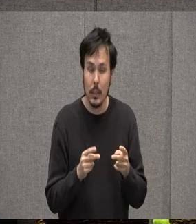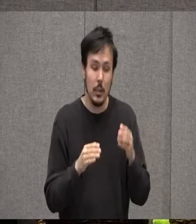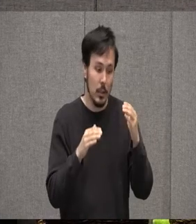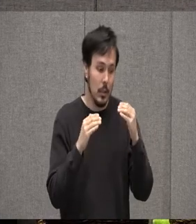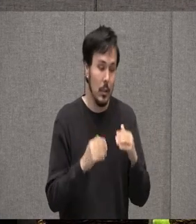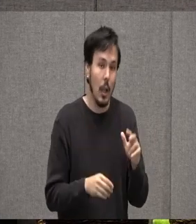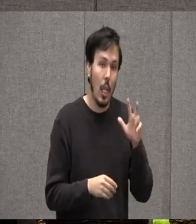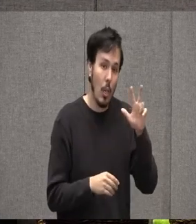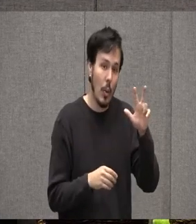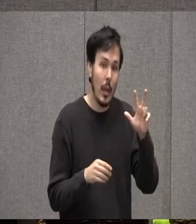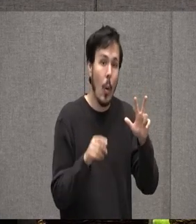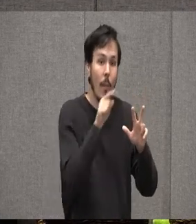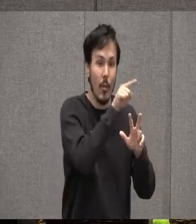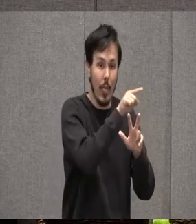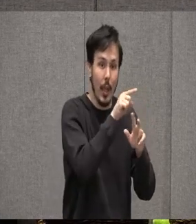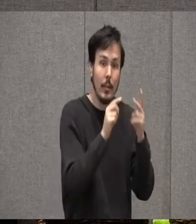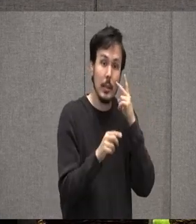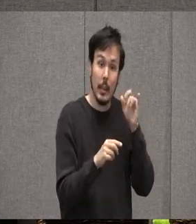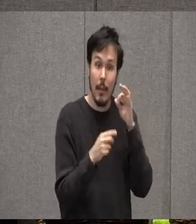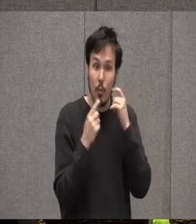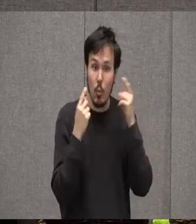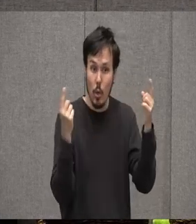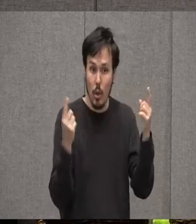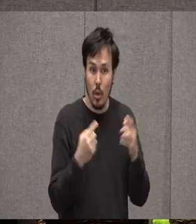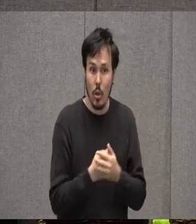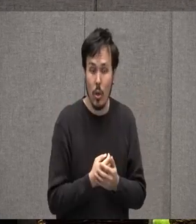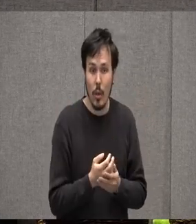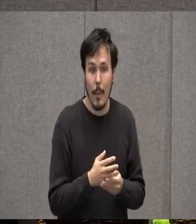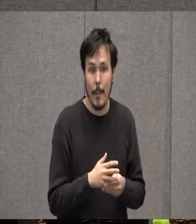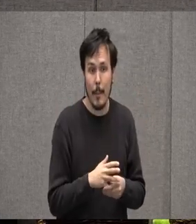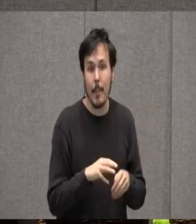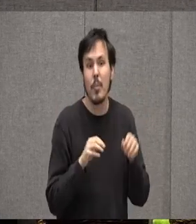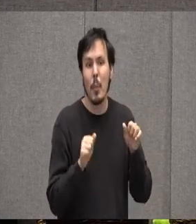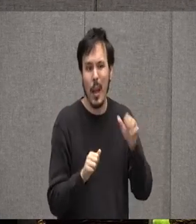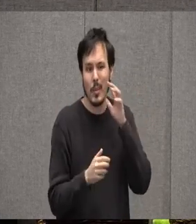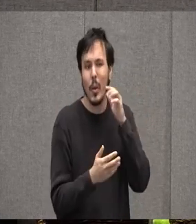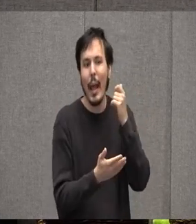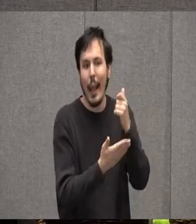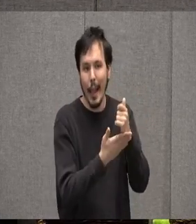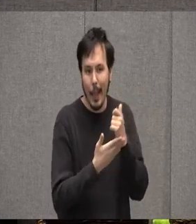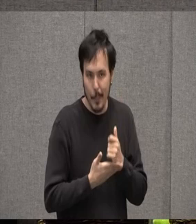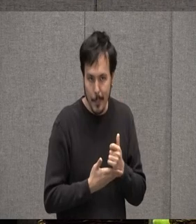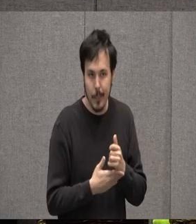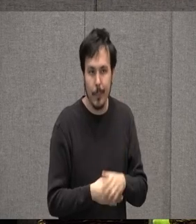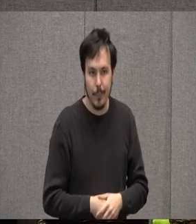two here and see if that will work there. That might help me a little bit.